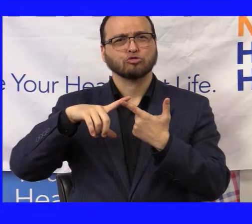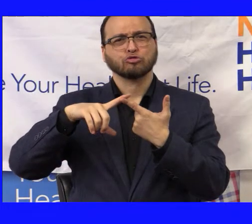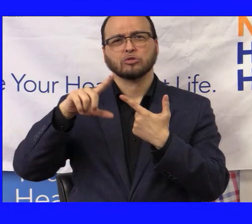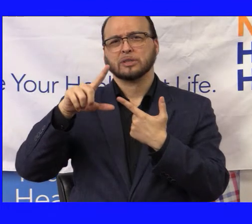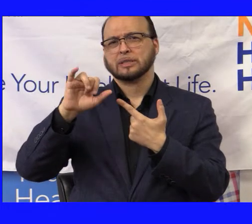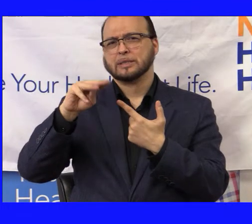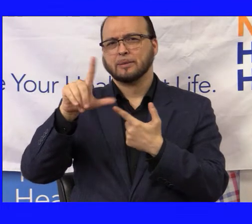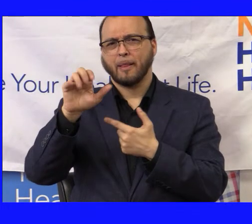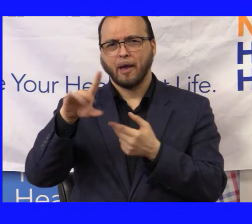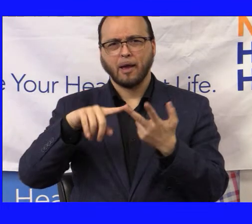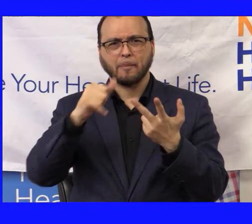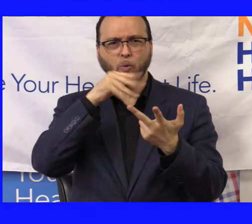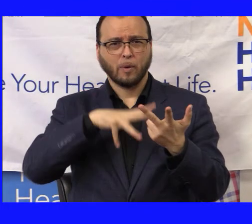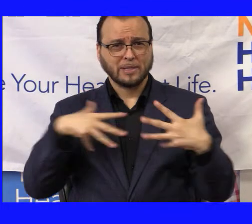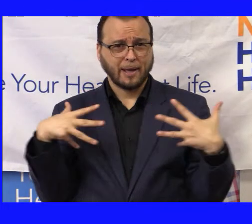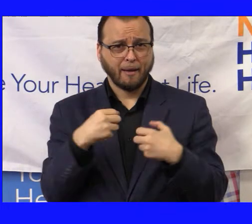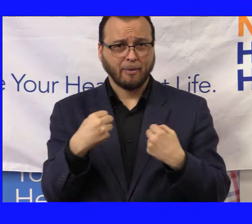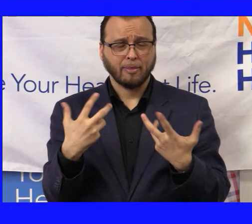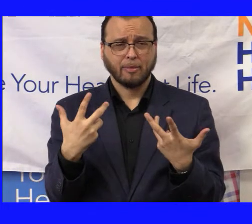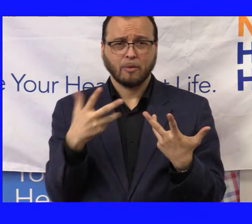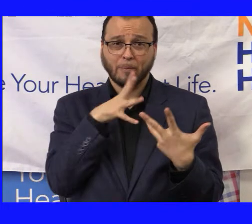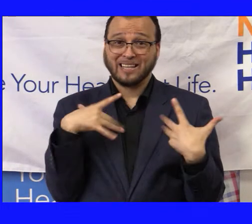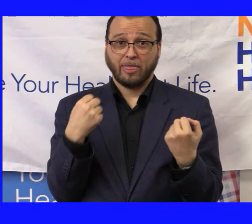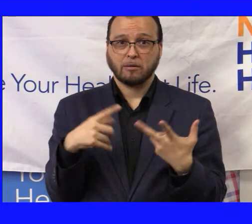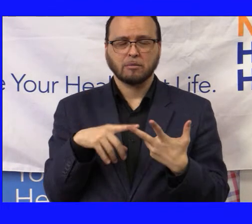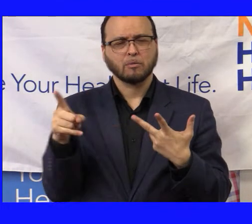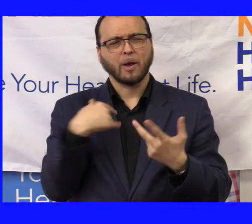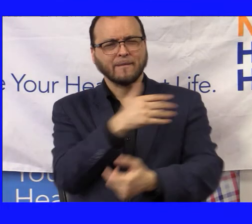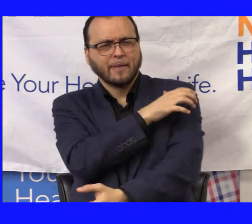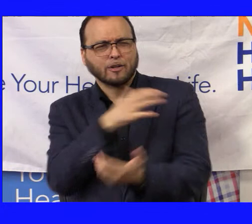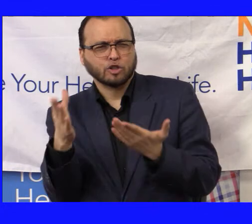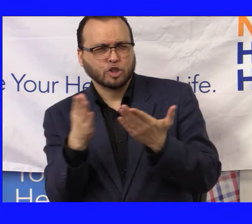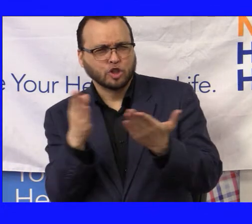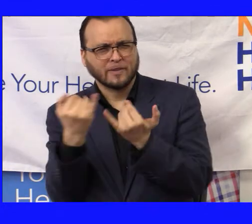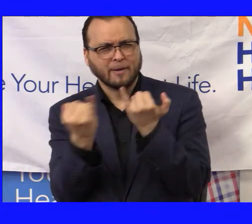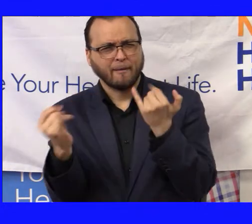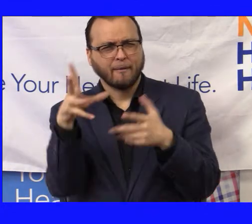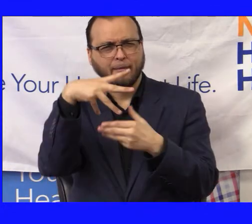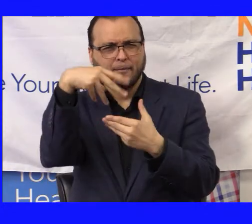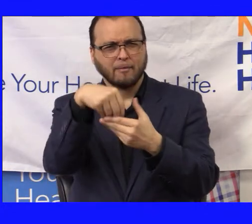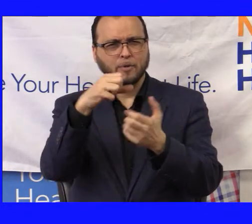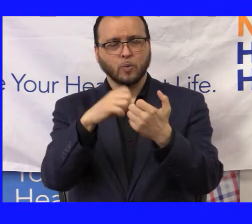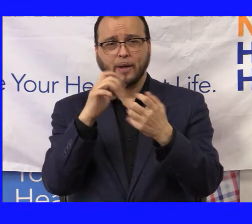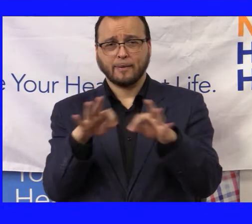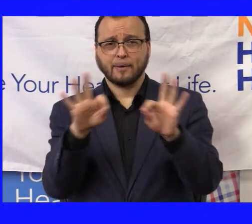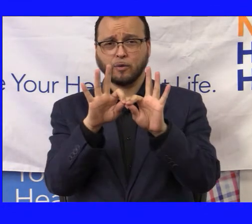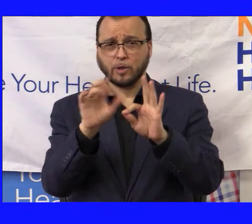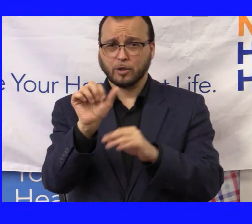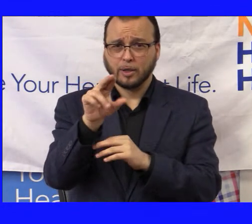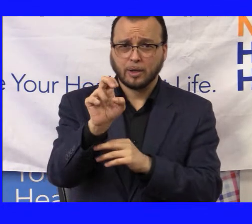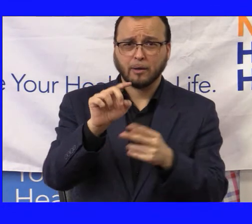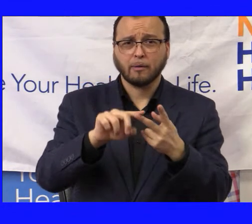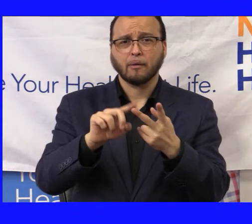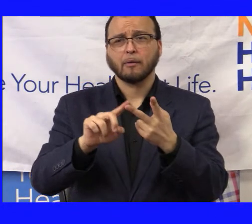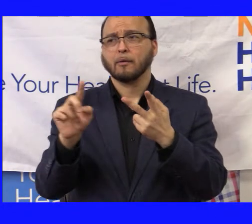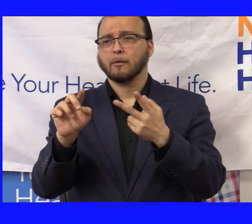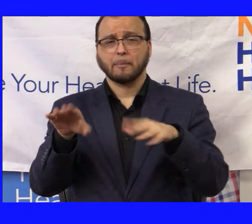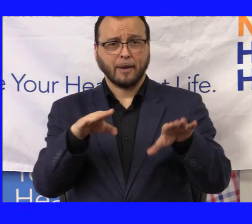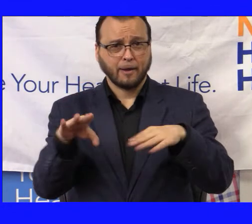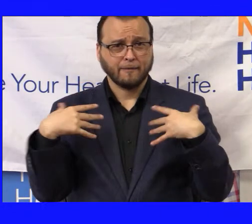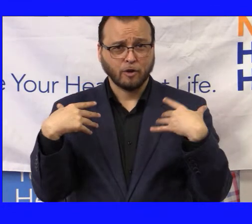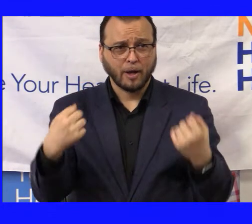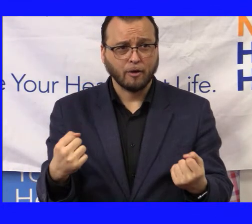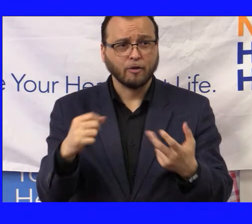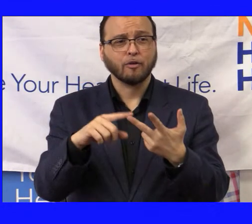sim lab, women's health. We have clinical services lines, including critical care, nephrology, and behavioral